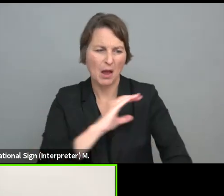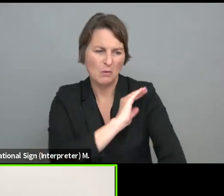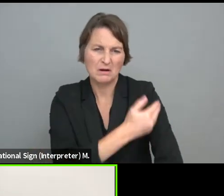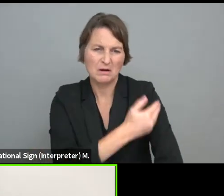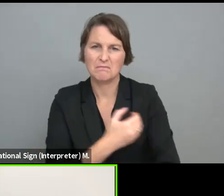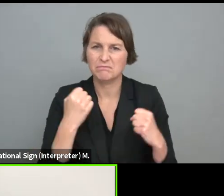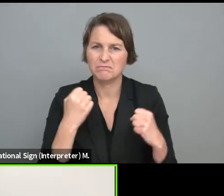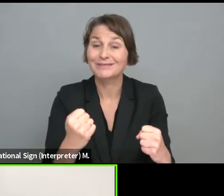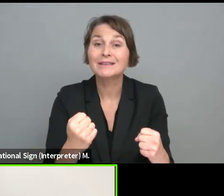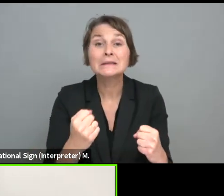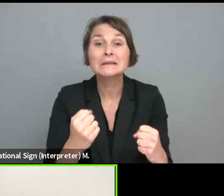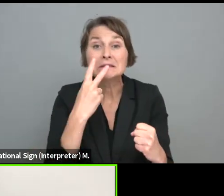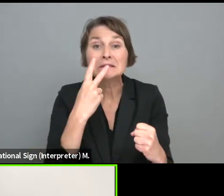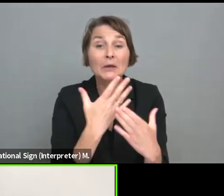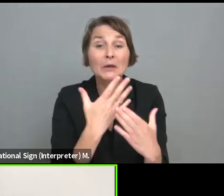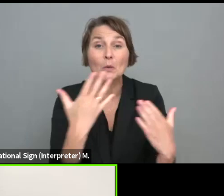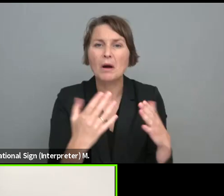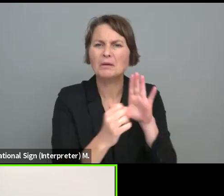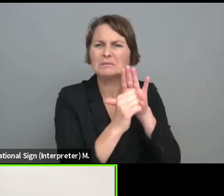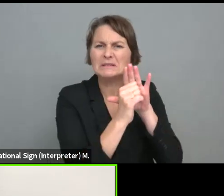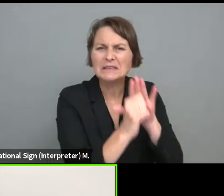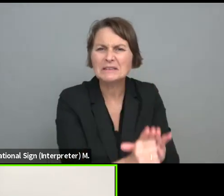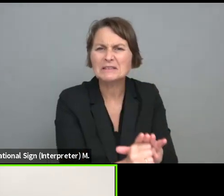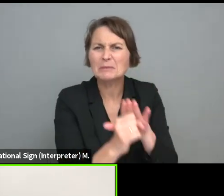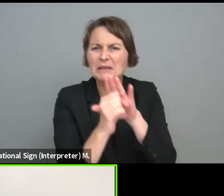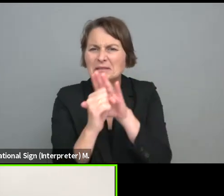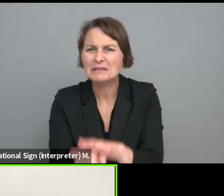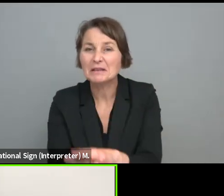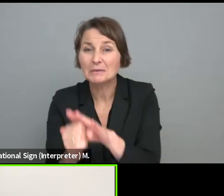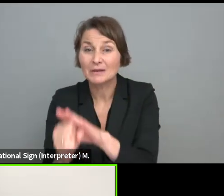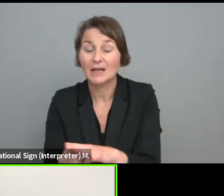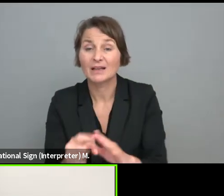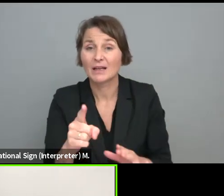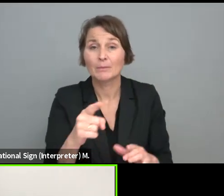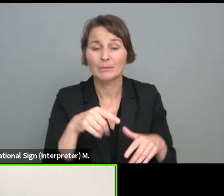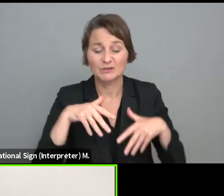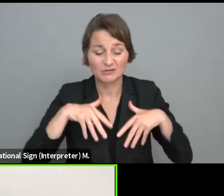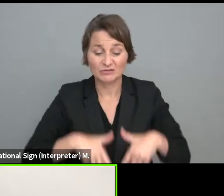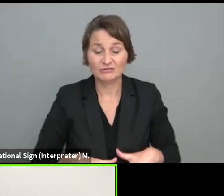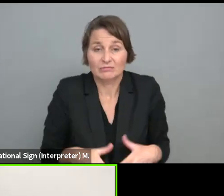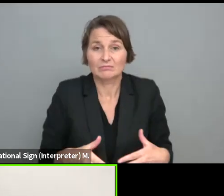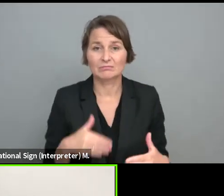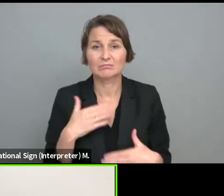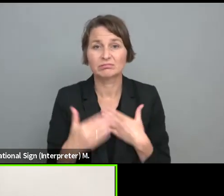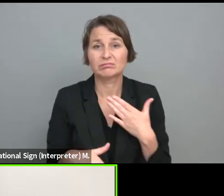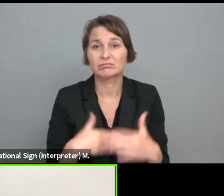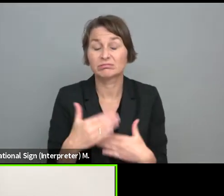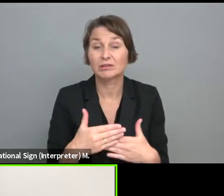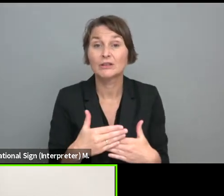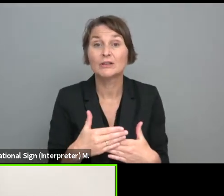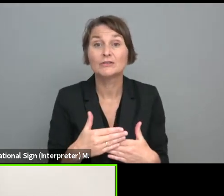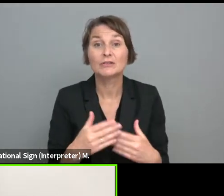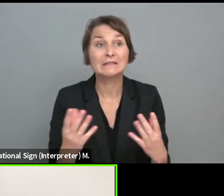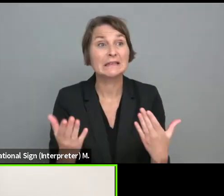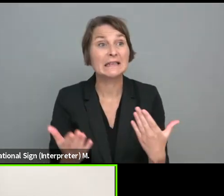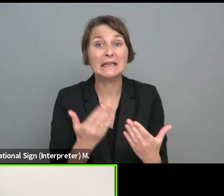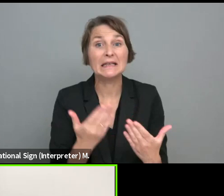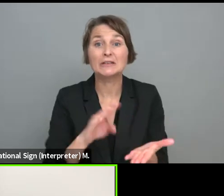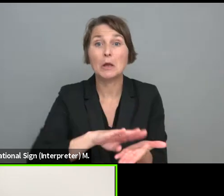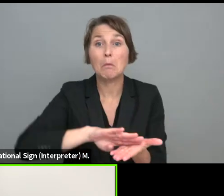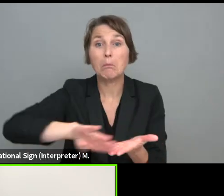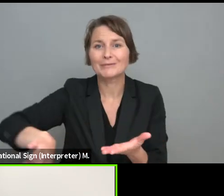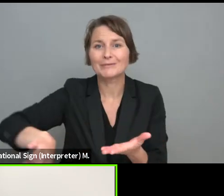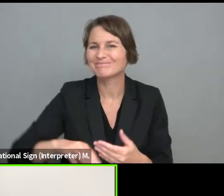discriminations, I think, are just ingrained in people and something that's hard to move past. I also think the next step